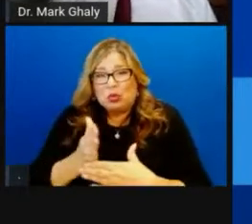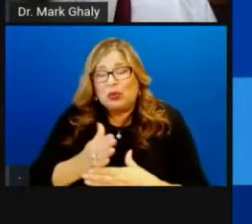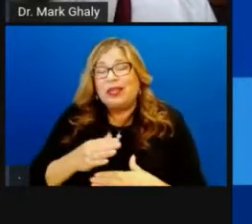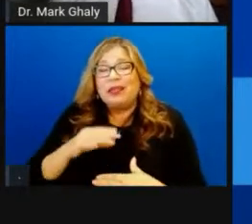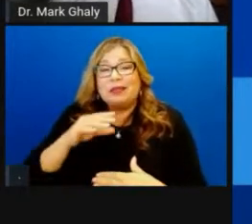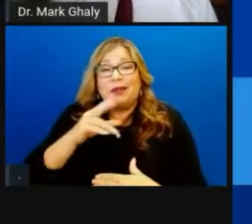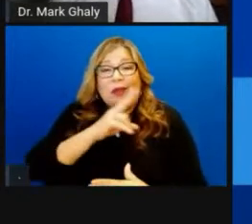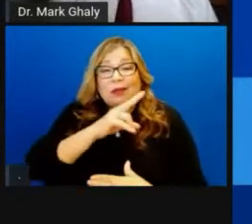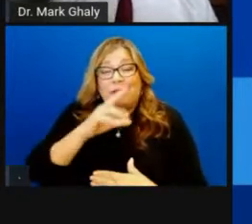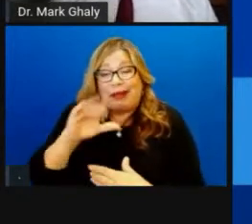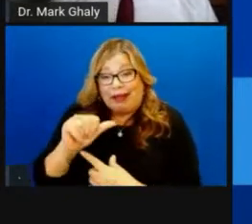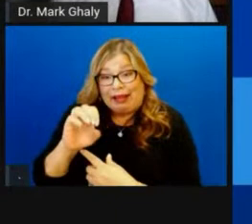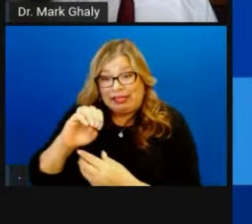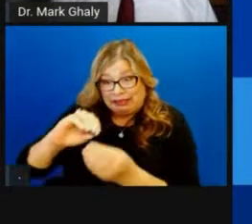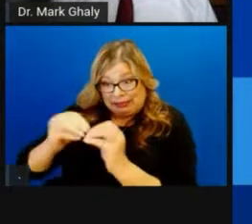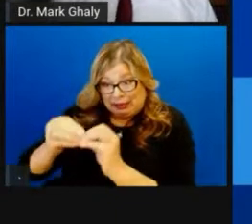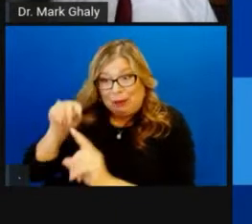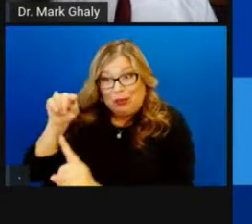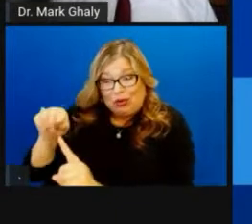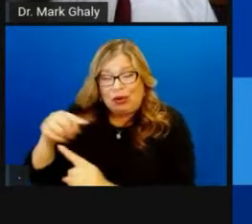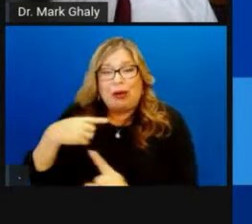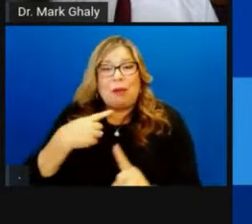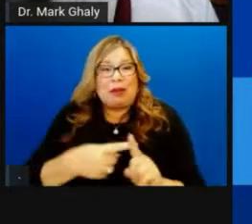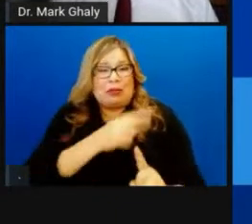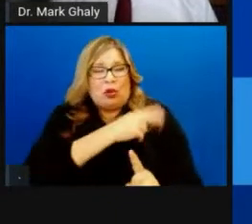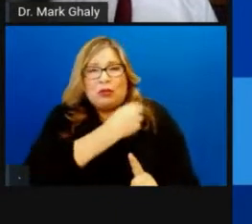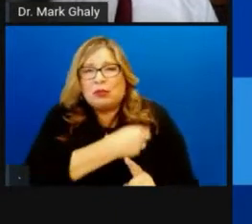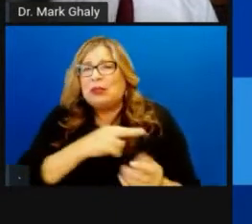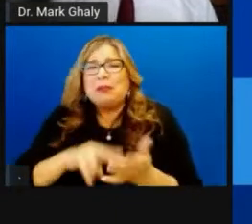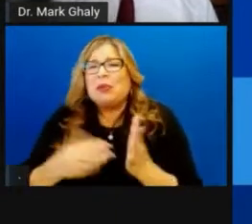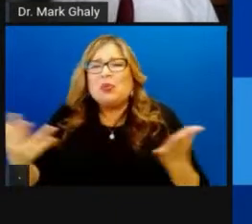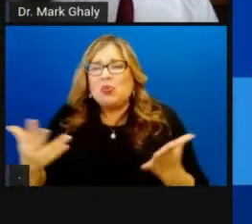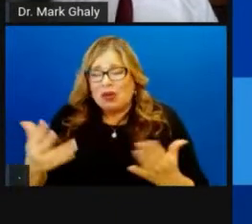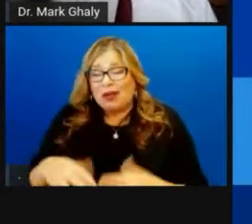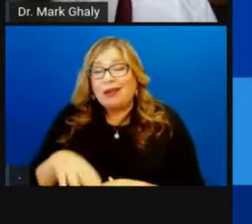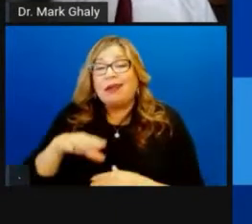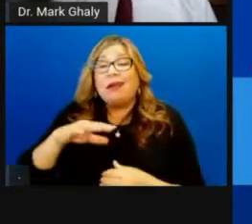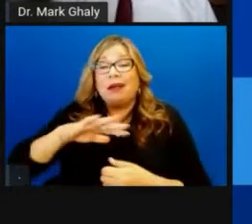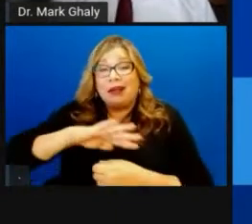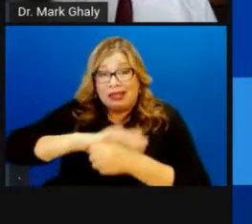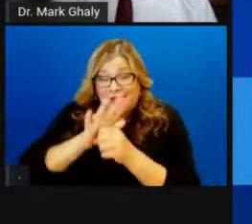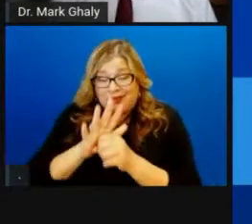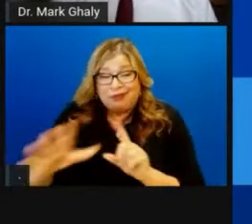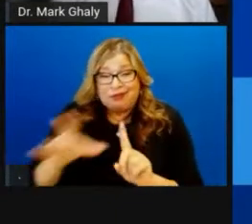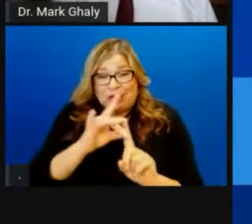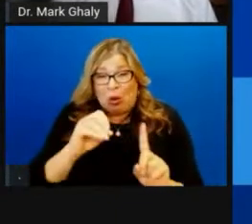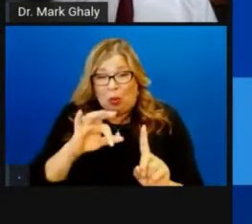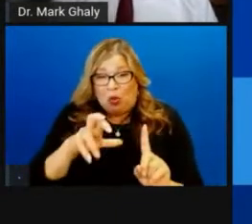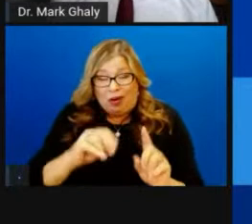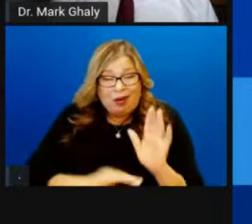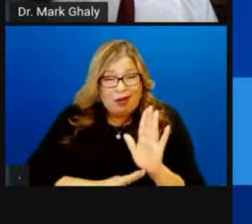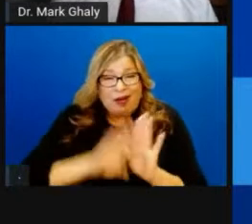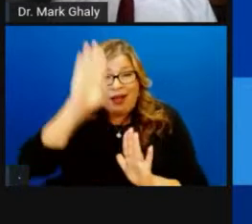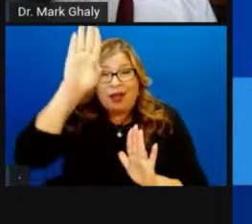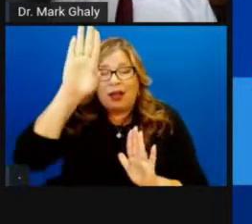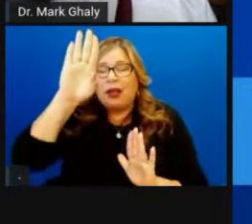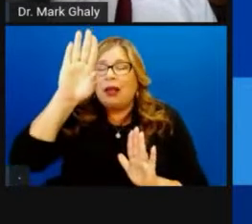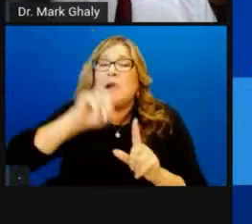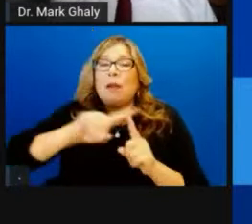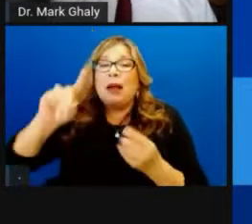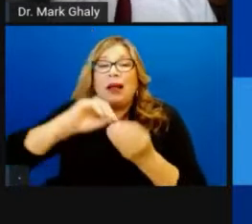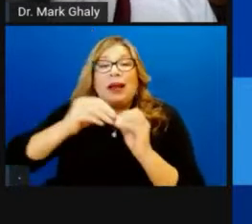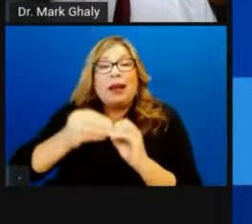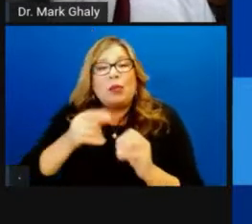that even though there were many, many cases, fewer cases were hospitalized versus earlier surges like the